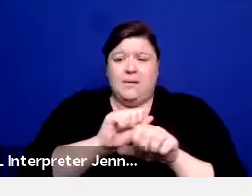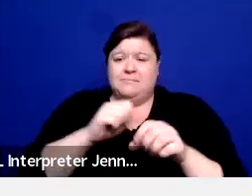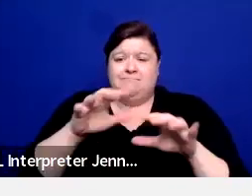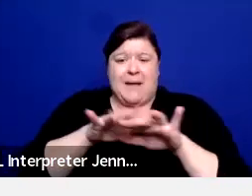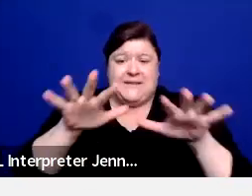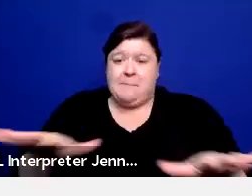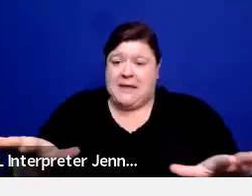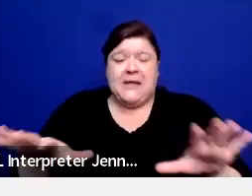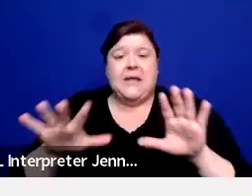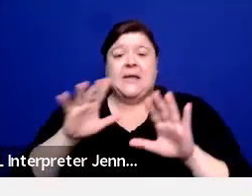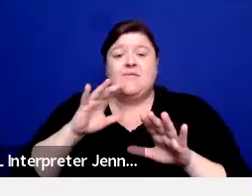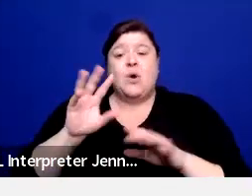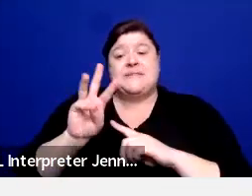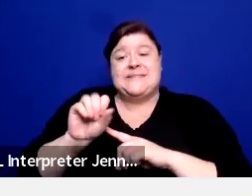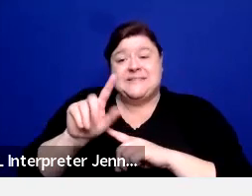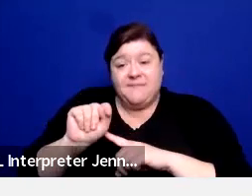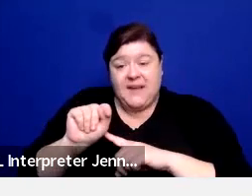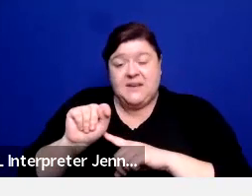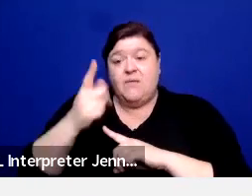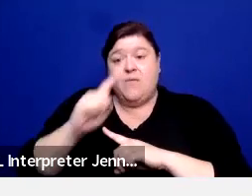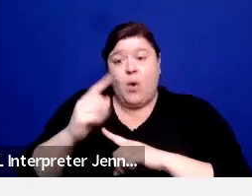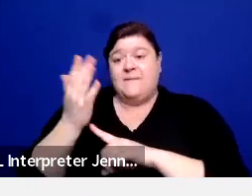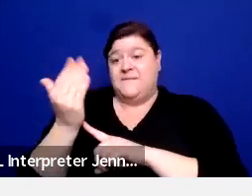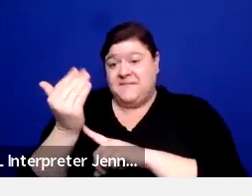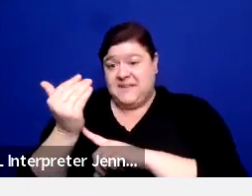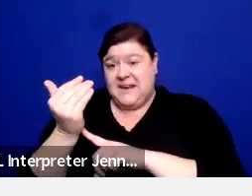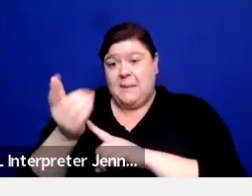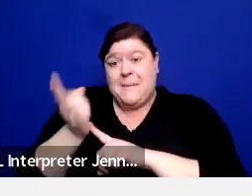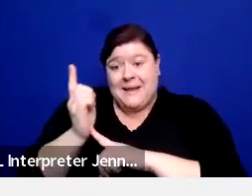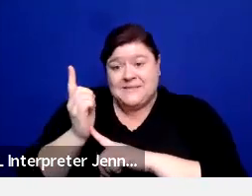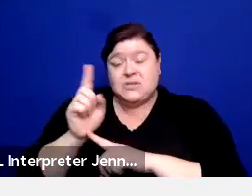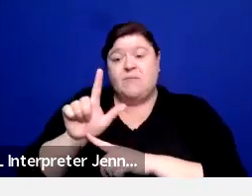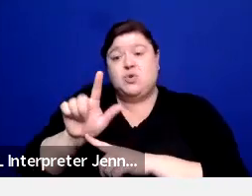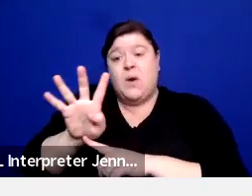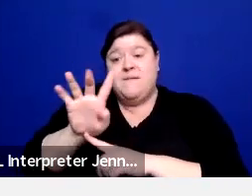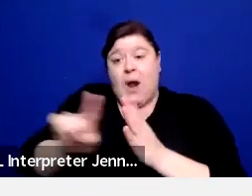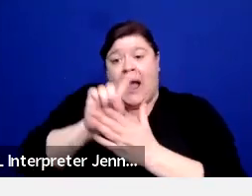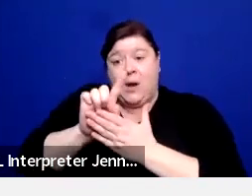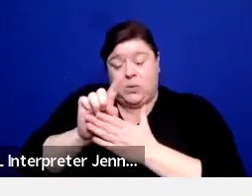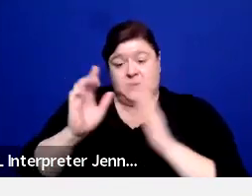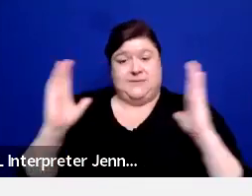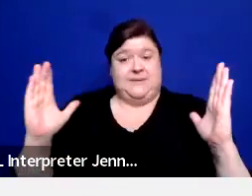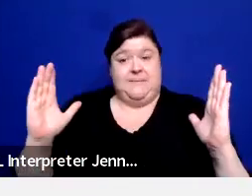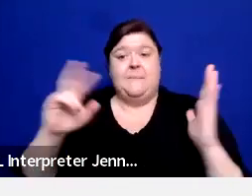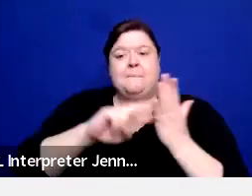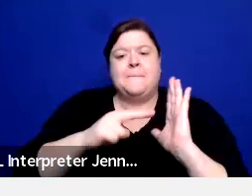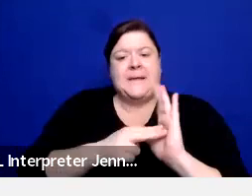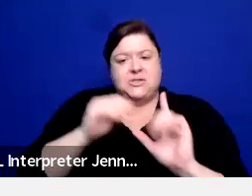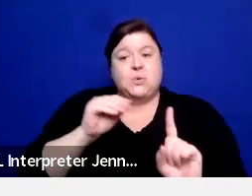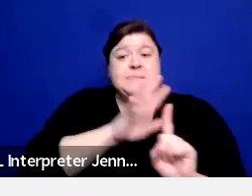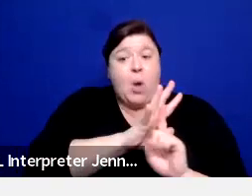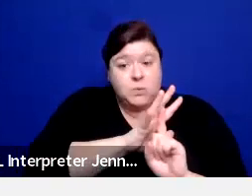at least 15 minutes over a 24-hour period, you are considered exposed and you should quarantine according to the